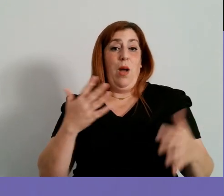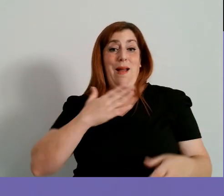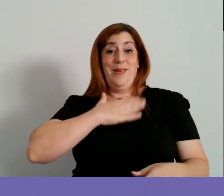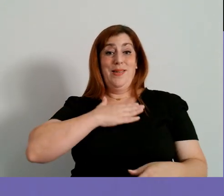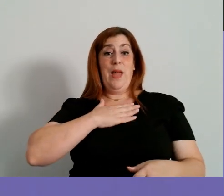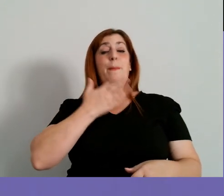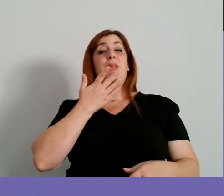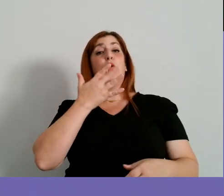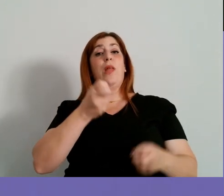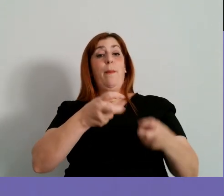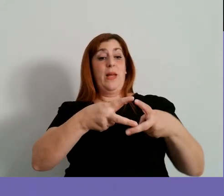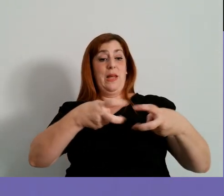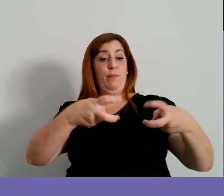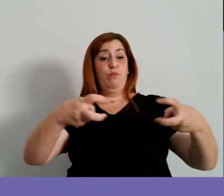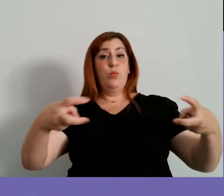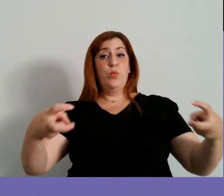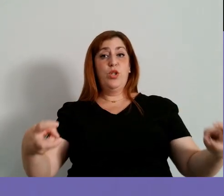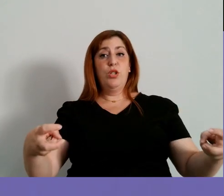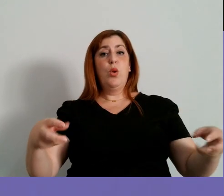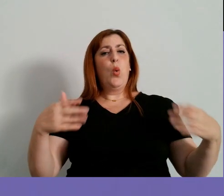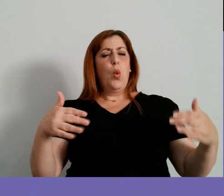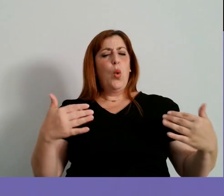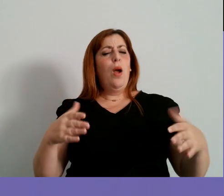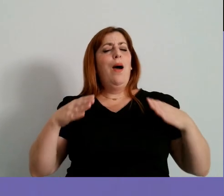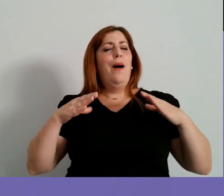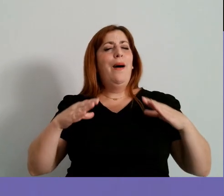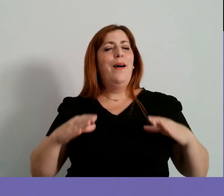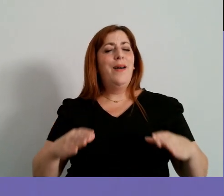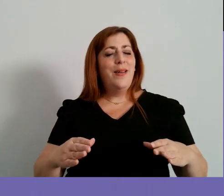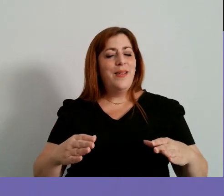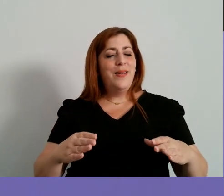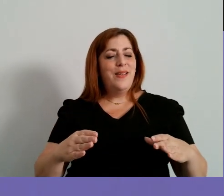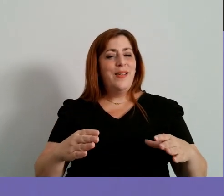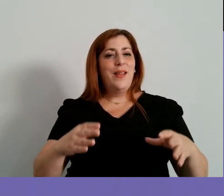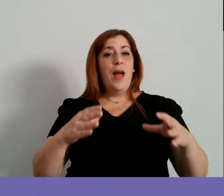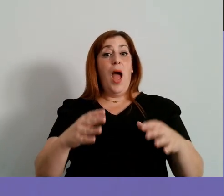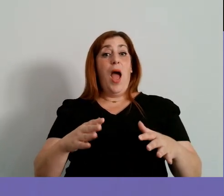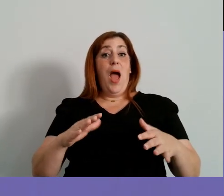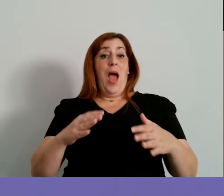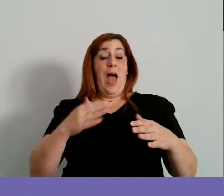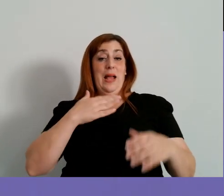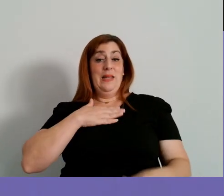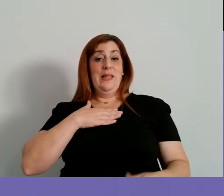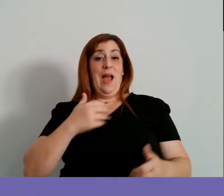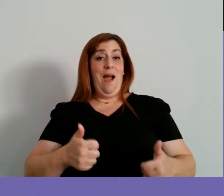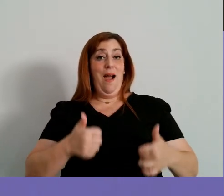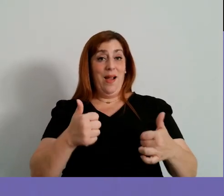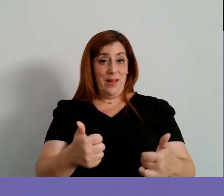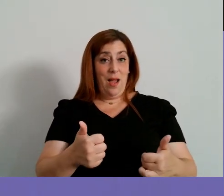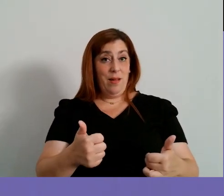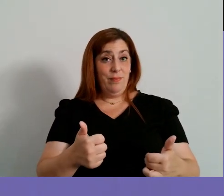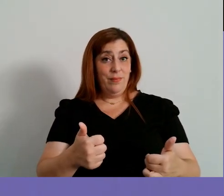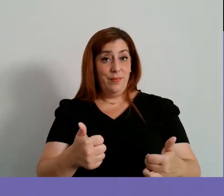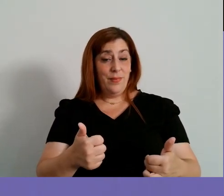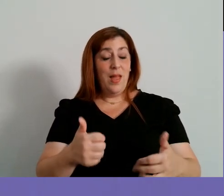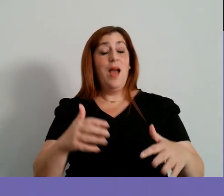useful for an autistic person, especially since a lot of us struggle with auditory processing. There's also access to technology